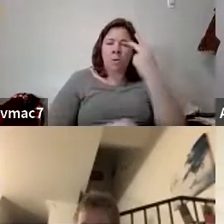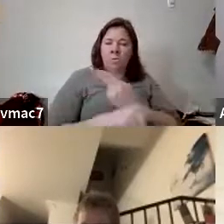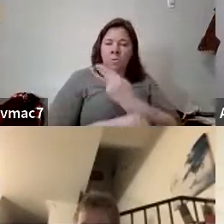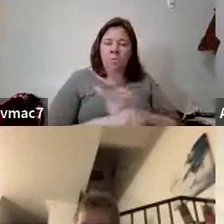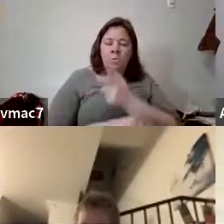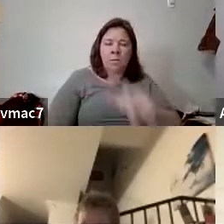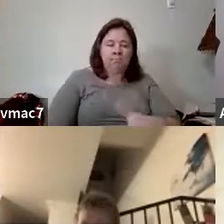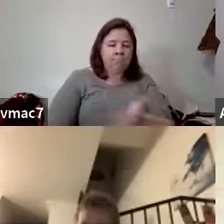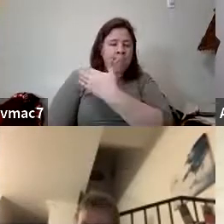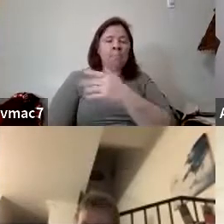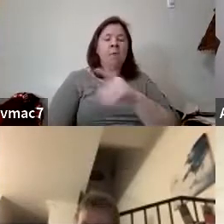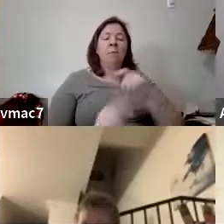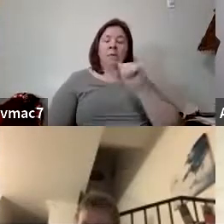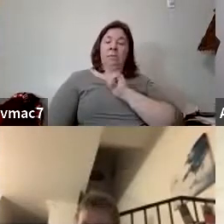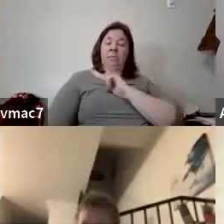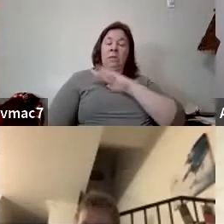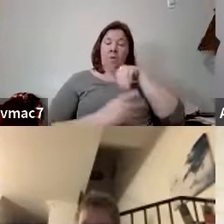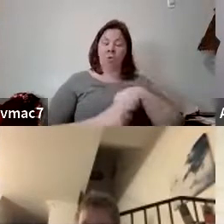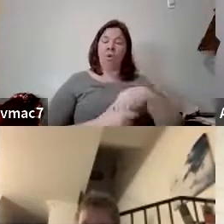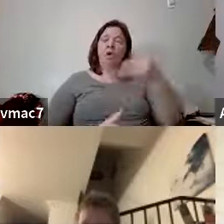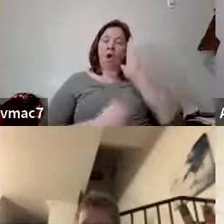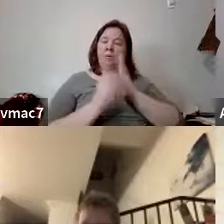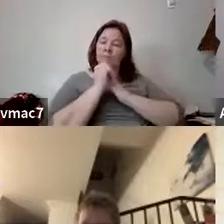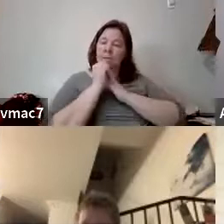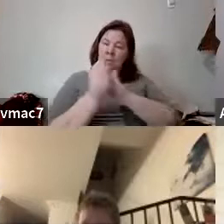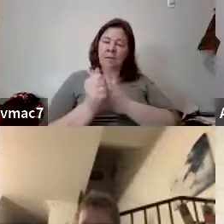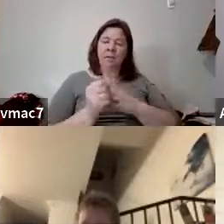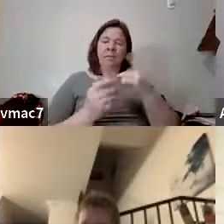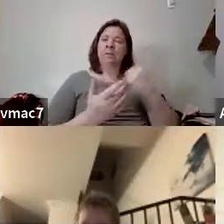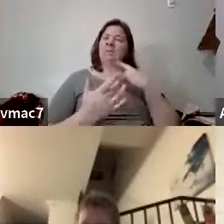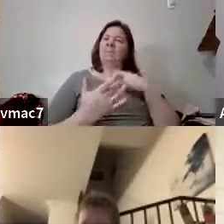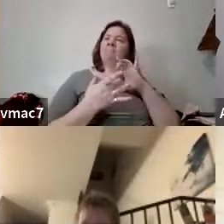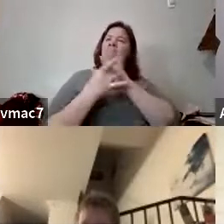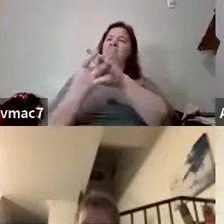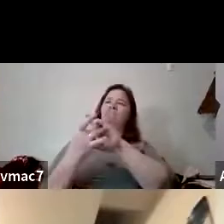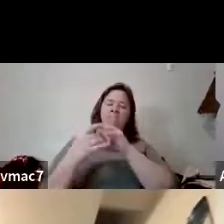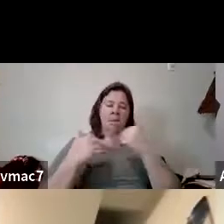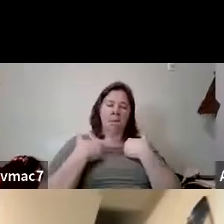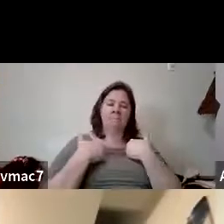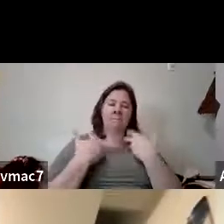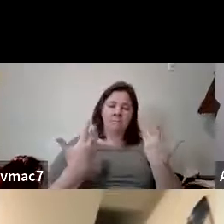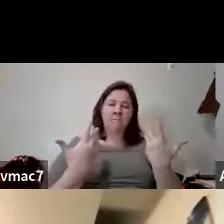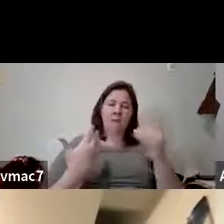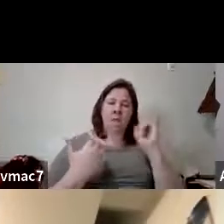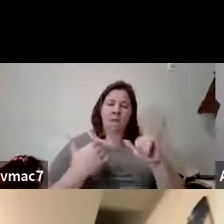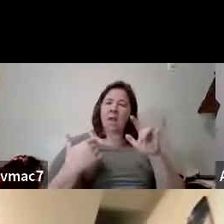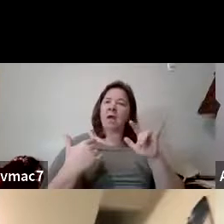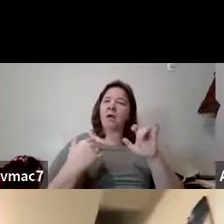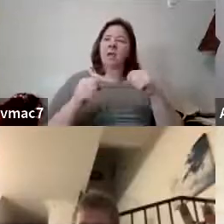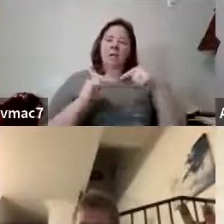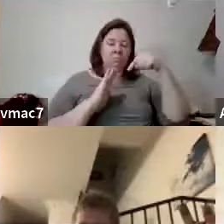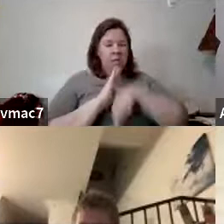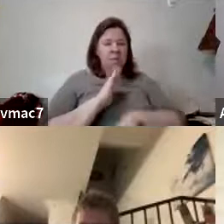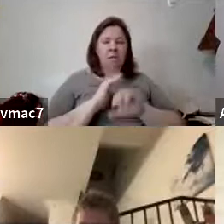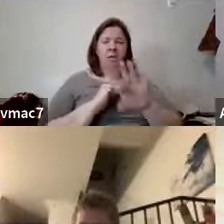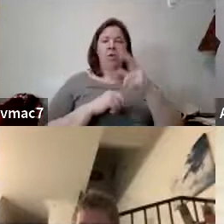people, myself included, was a gut thing. It is something that you resonate with. And a resonance can go as deep as the marrow